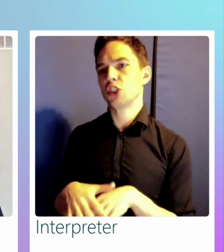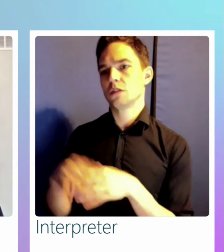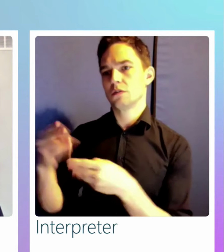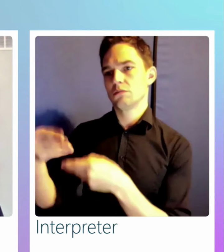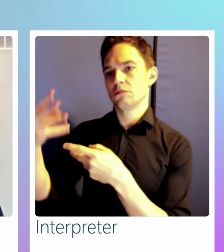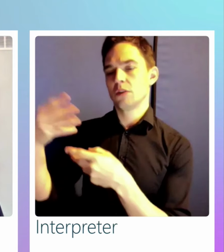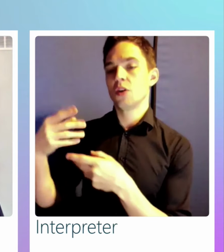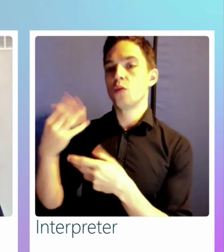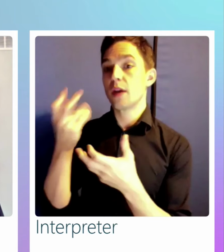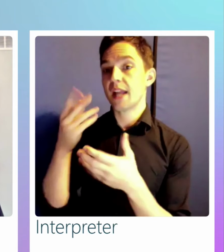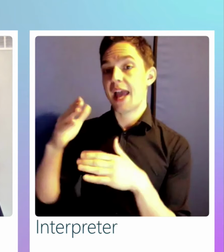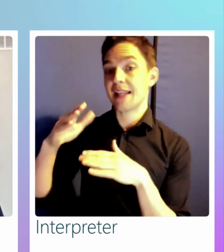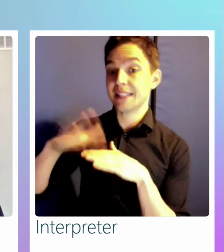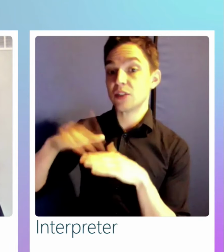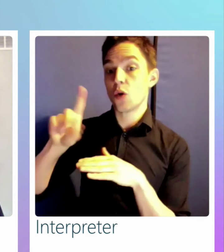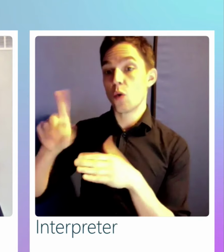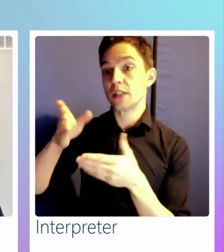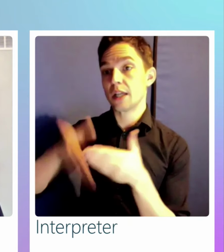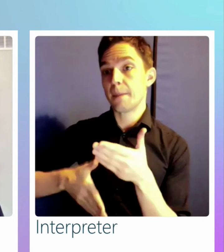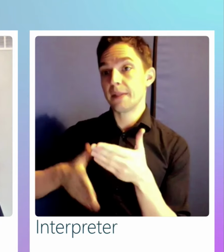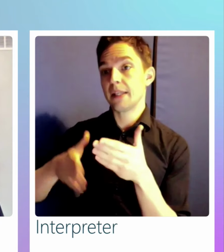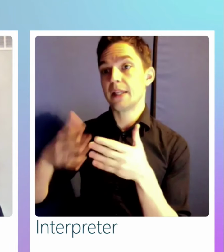one complete implementation of a rule